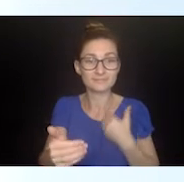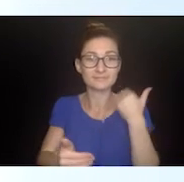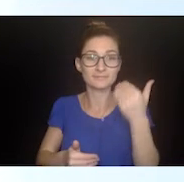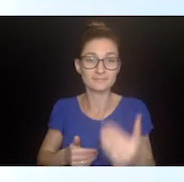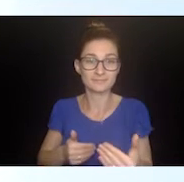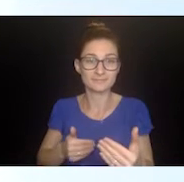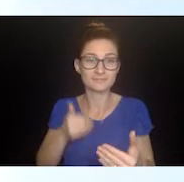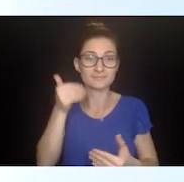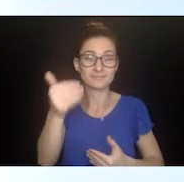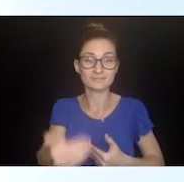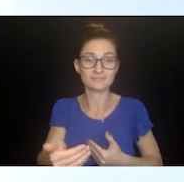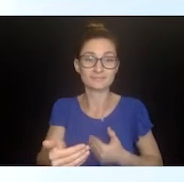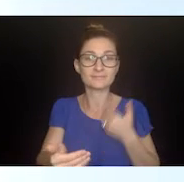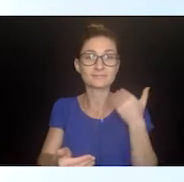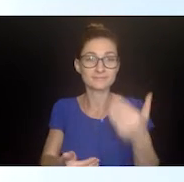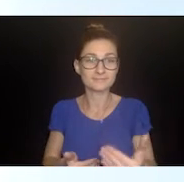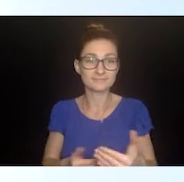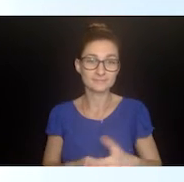Take those steps.